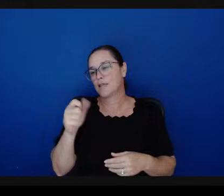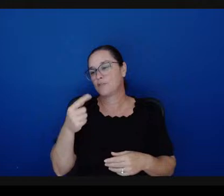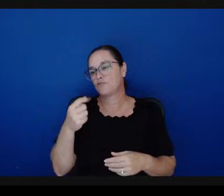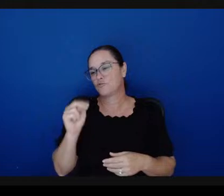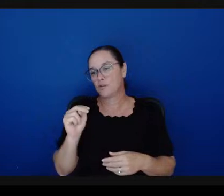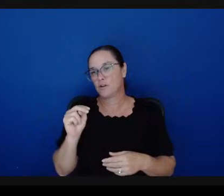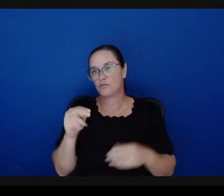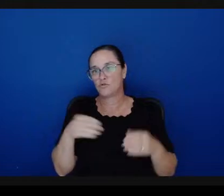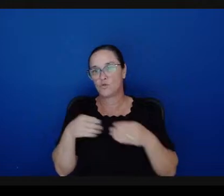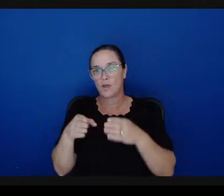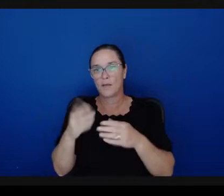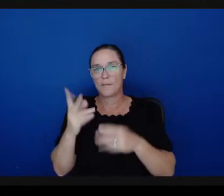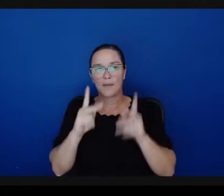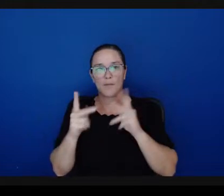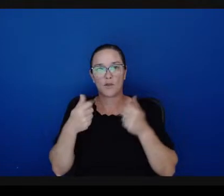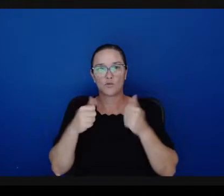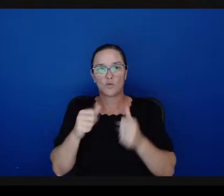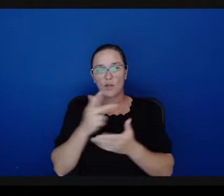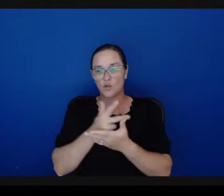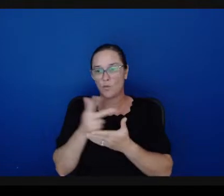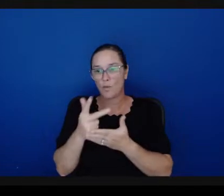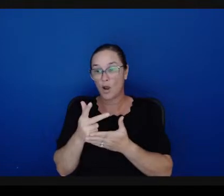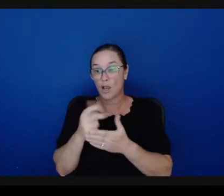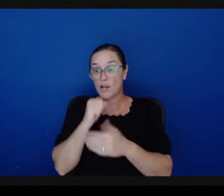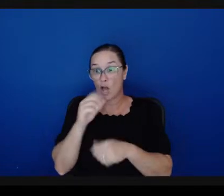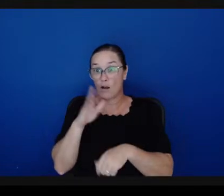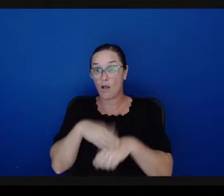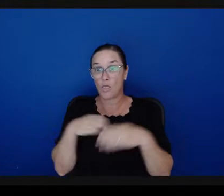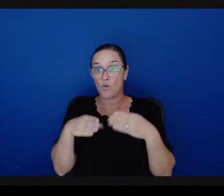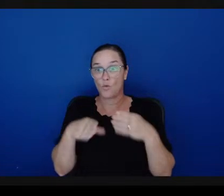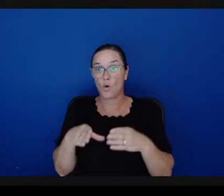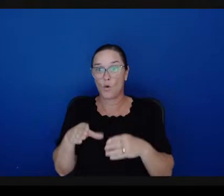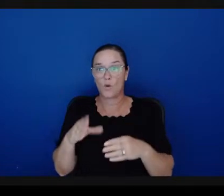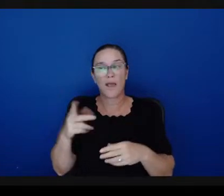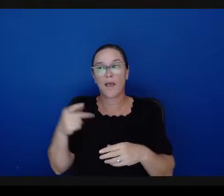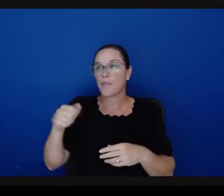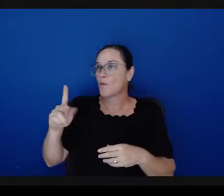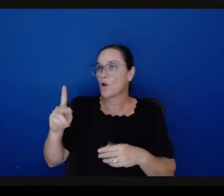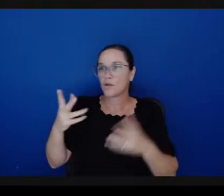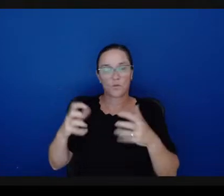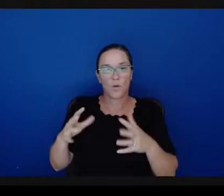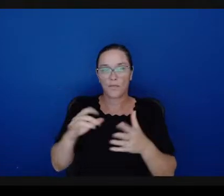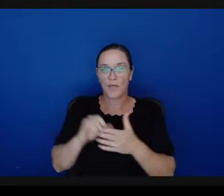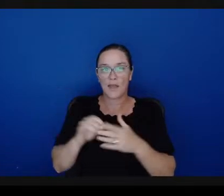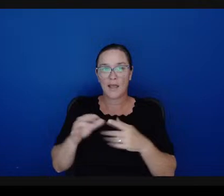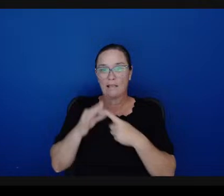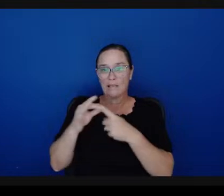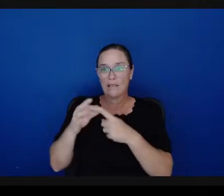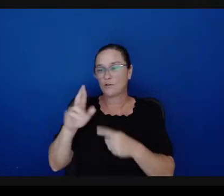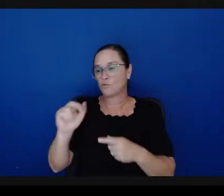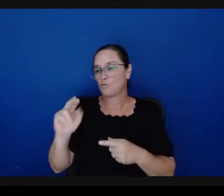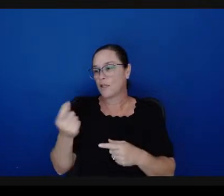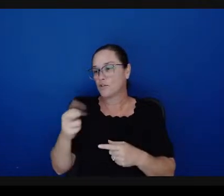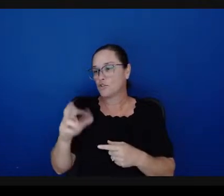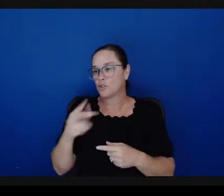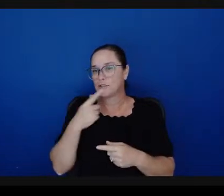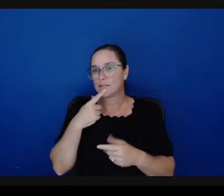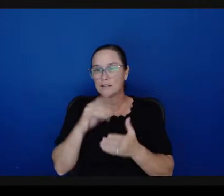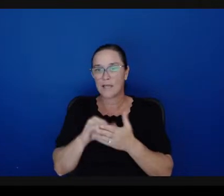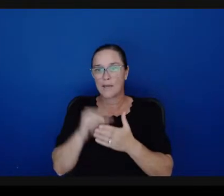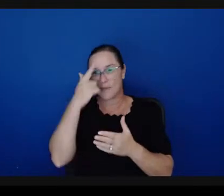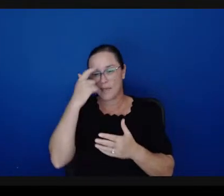park off-road. The park says, please don't park off-road unless a ranger instructs you to do that. Nene are